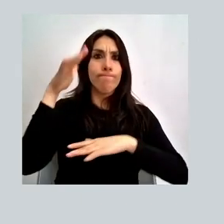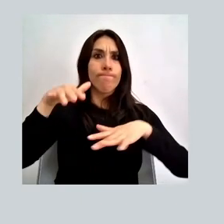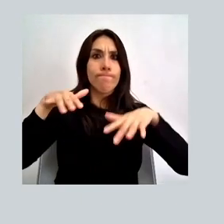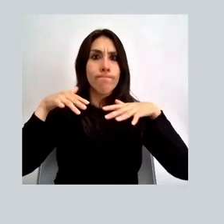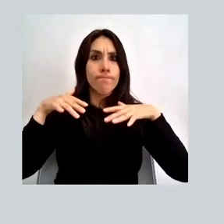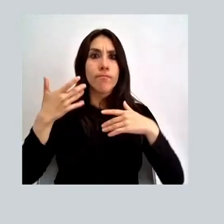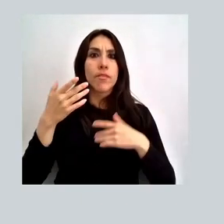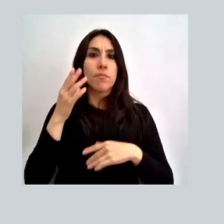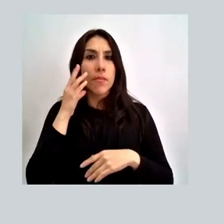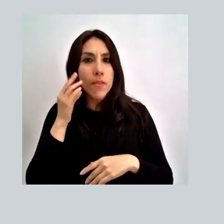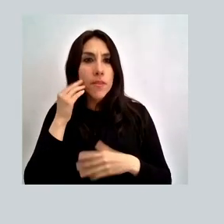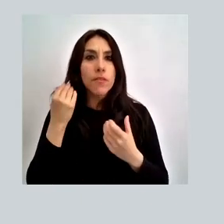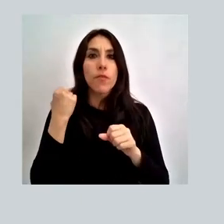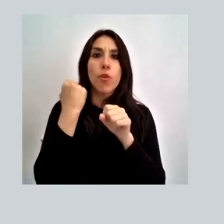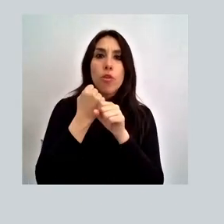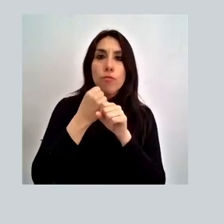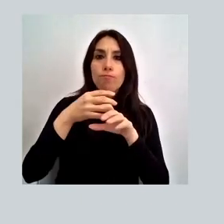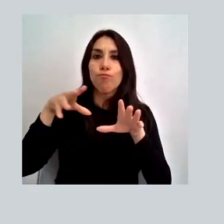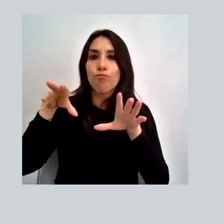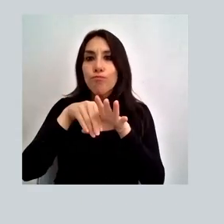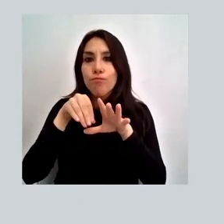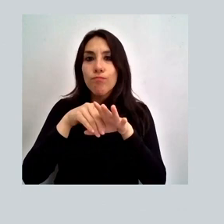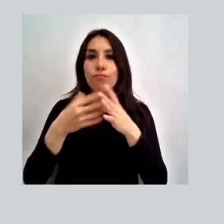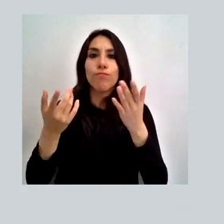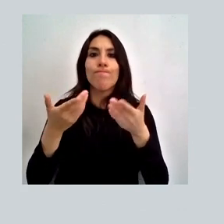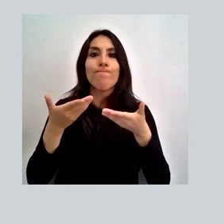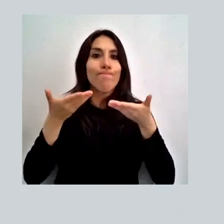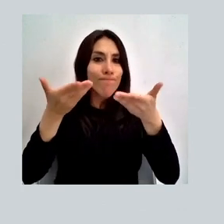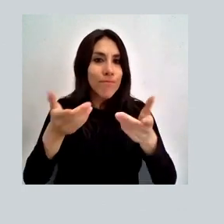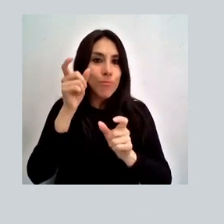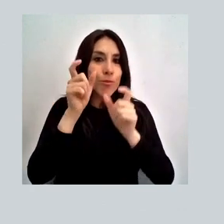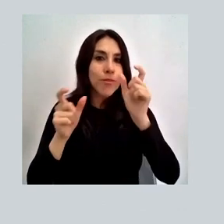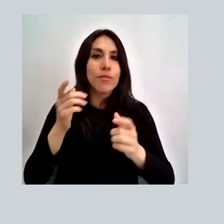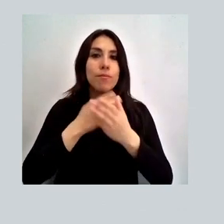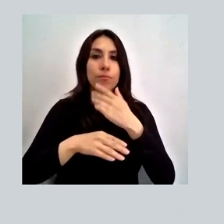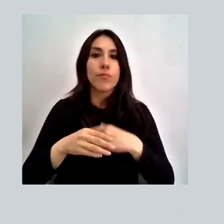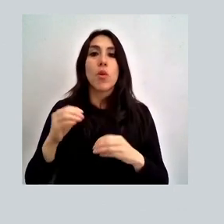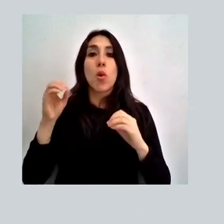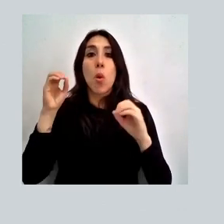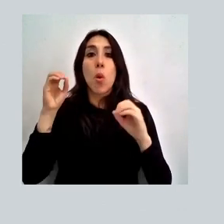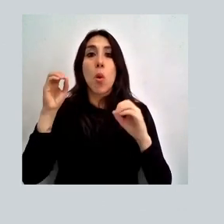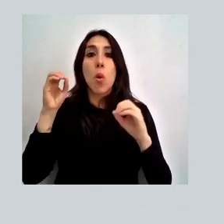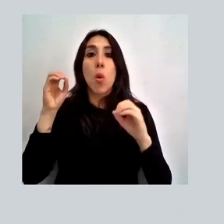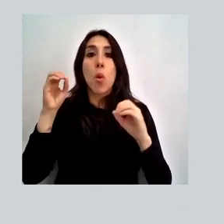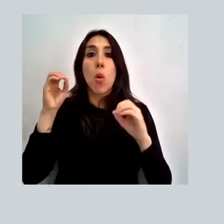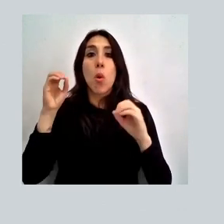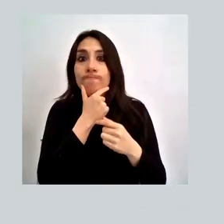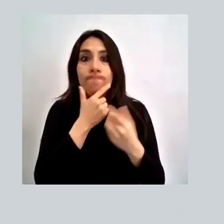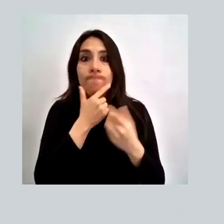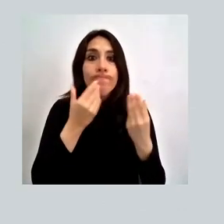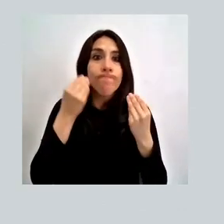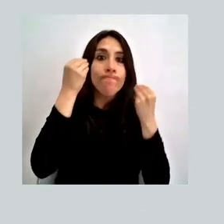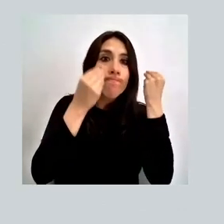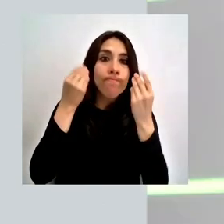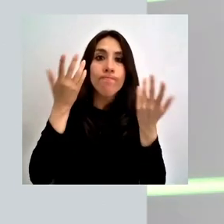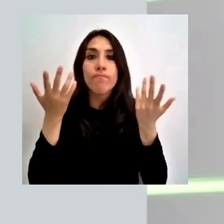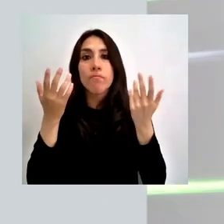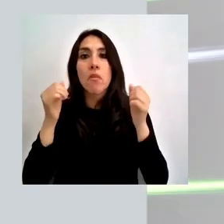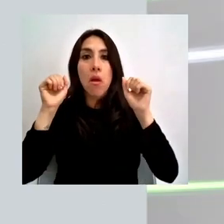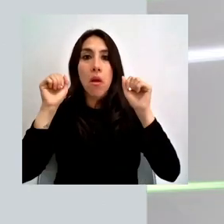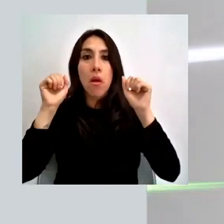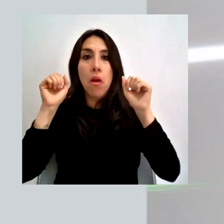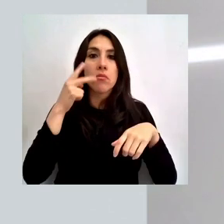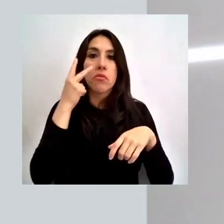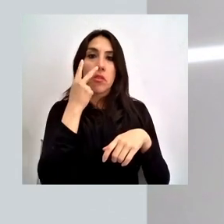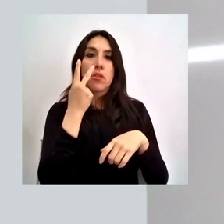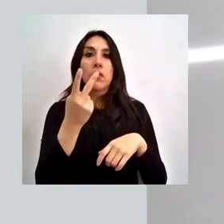on inclusive employment and cutting-edge technologies for people with disabilities. And undoubtedly, all these initiatives will allow us to meet the